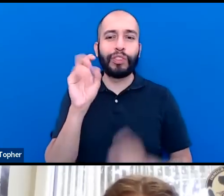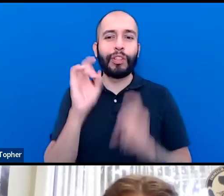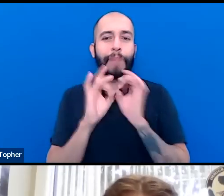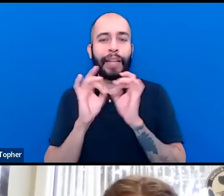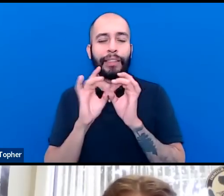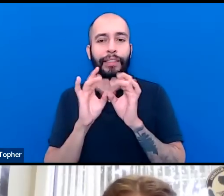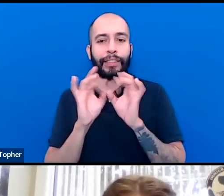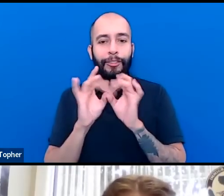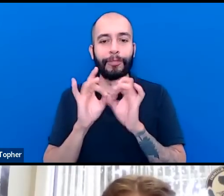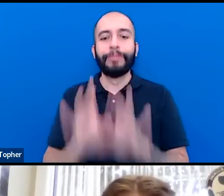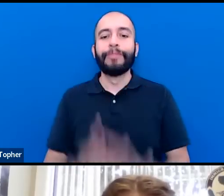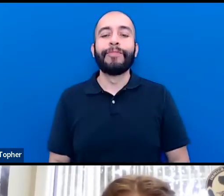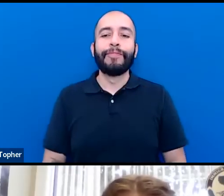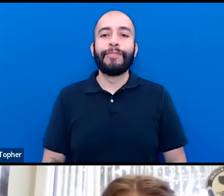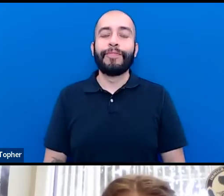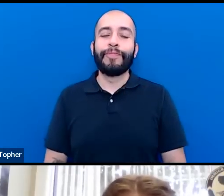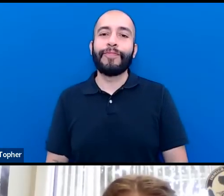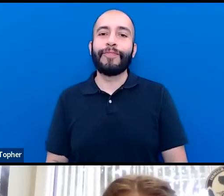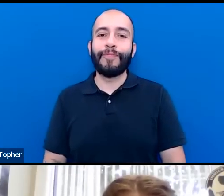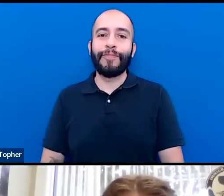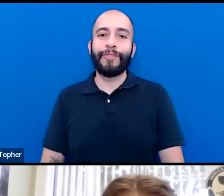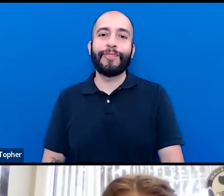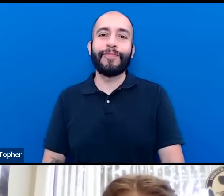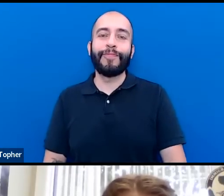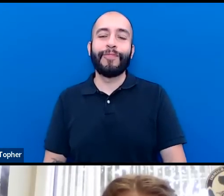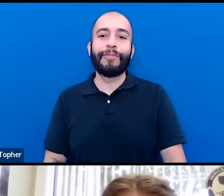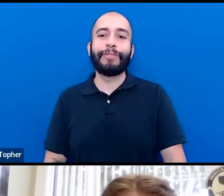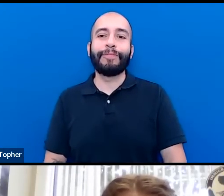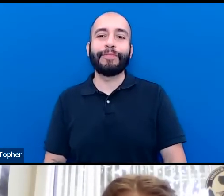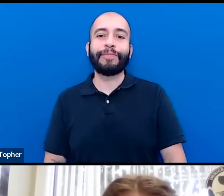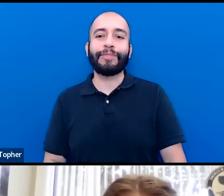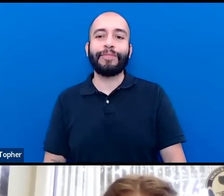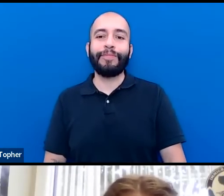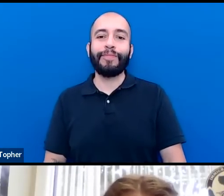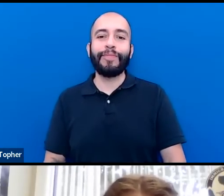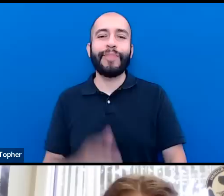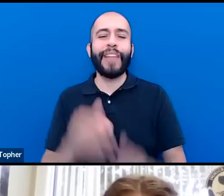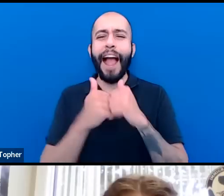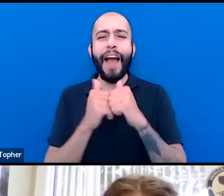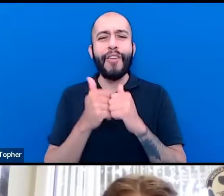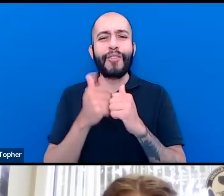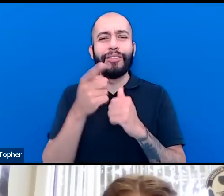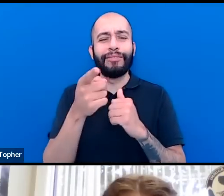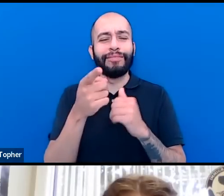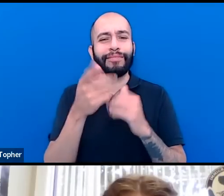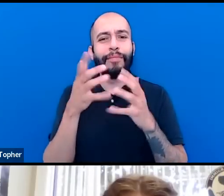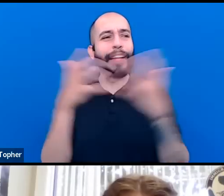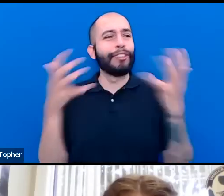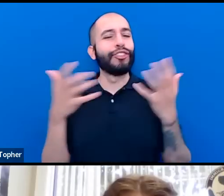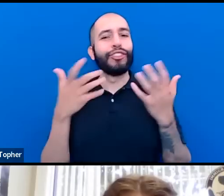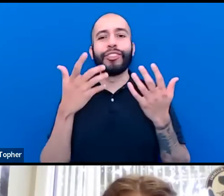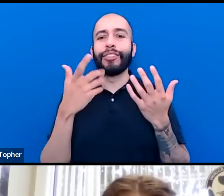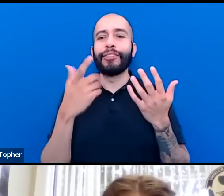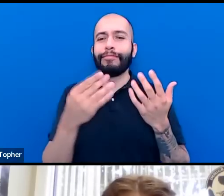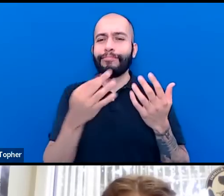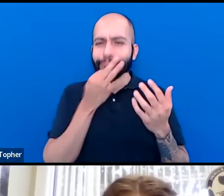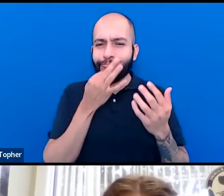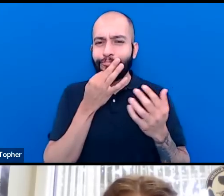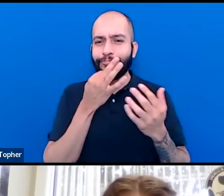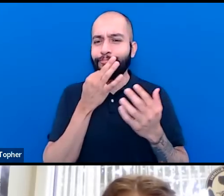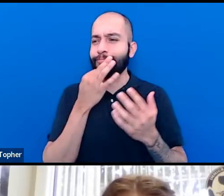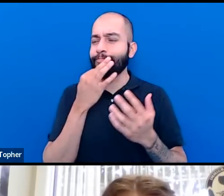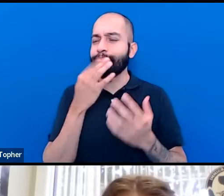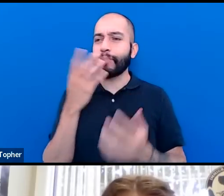you able to convey to when someone from a Starbucks somewhere at the other side of the country whom you've never